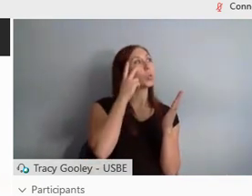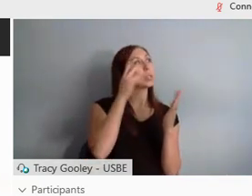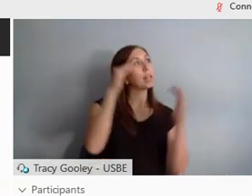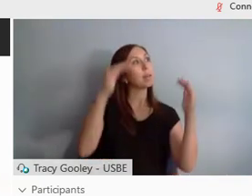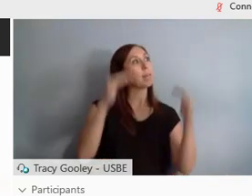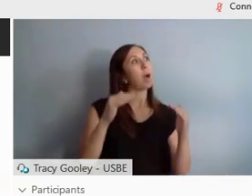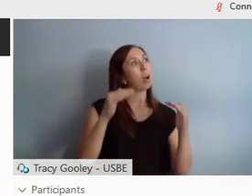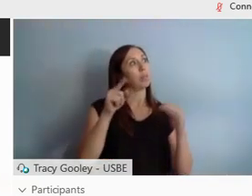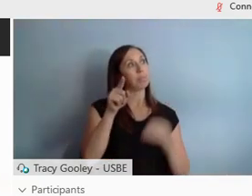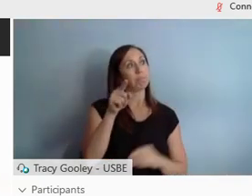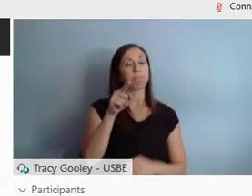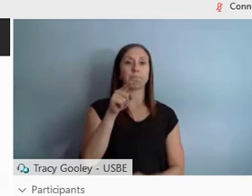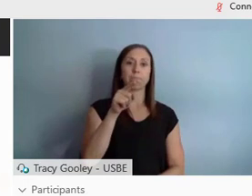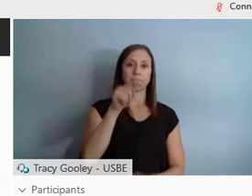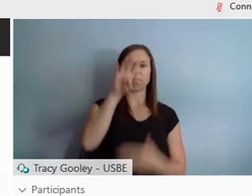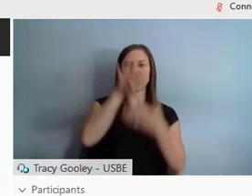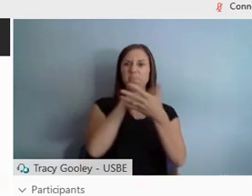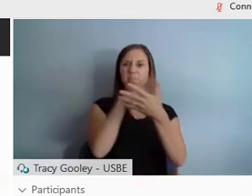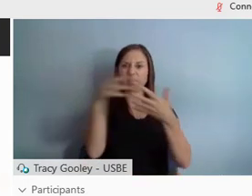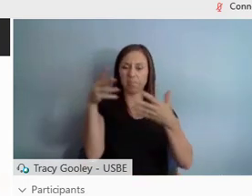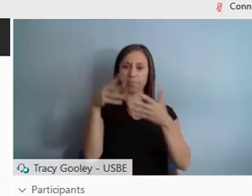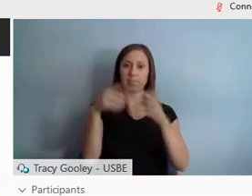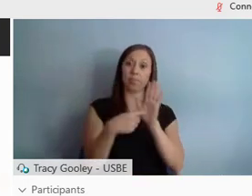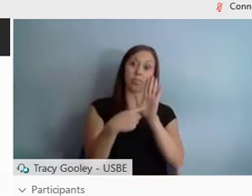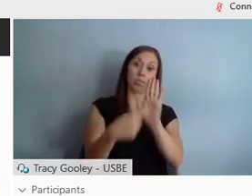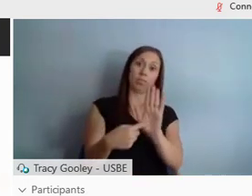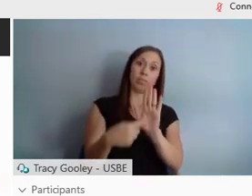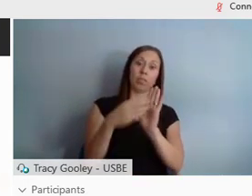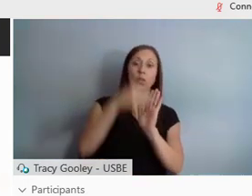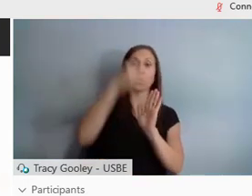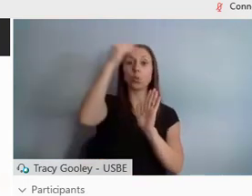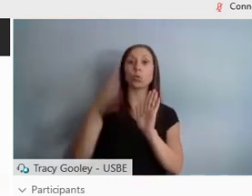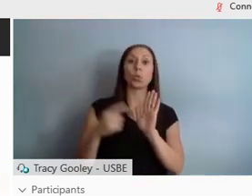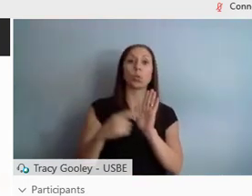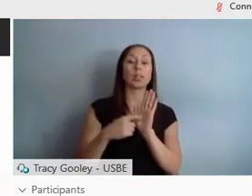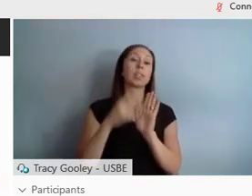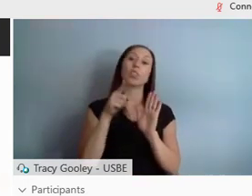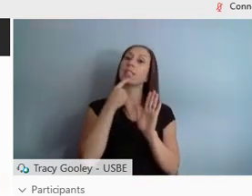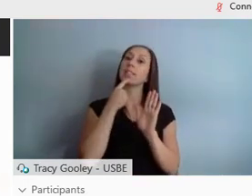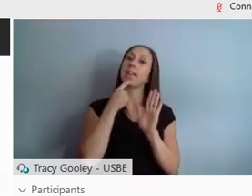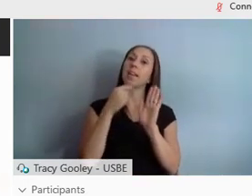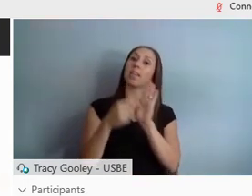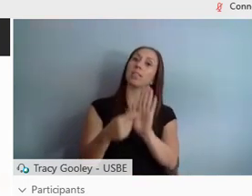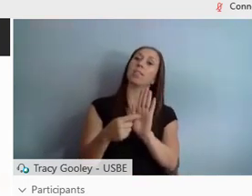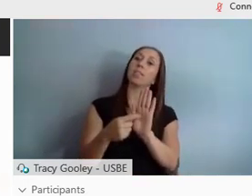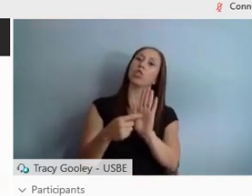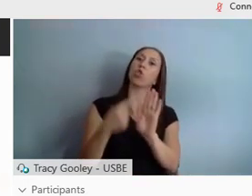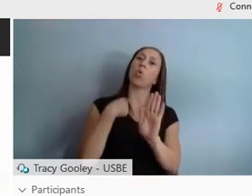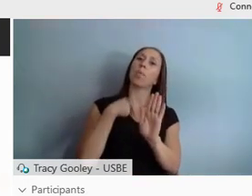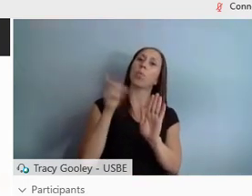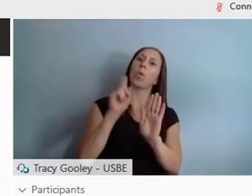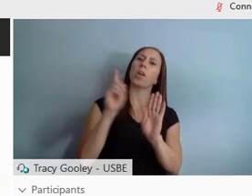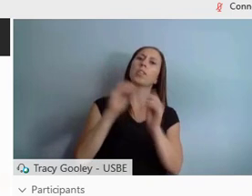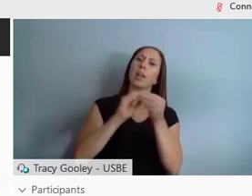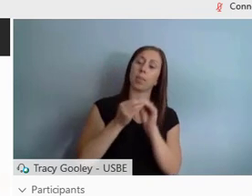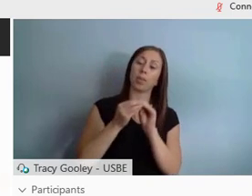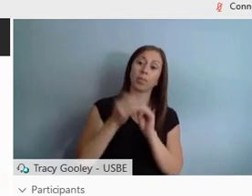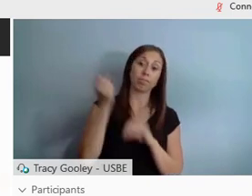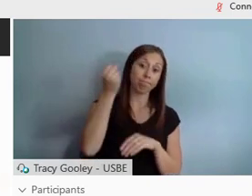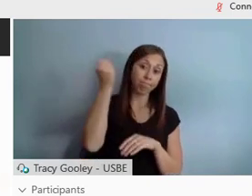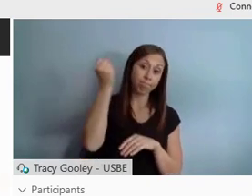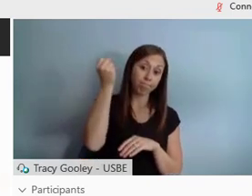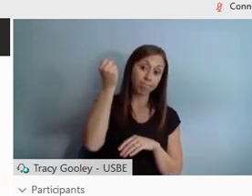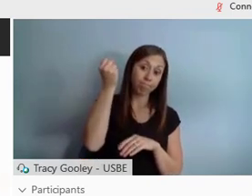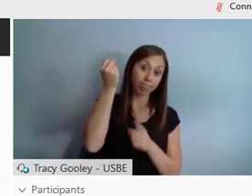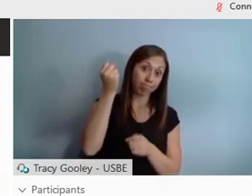see here at the bottom of the page. You would display that in front of the student and just simply say point to a number. Pause for the